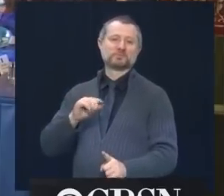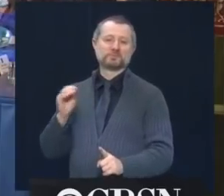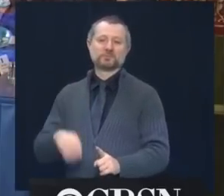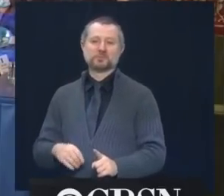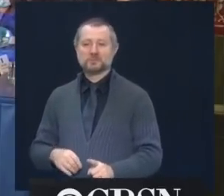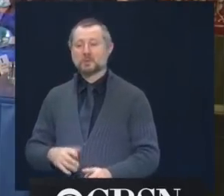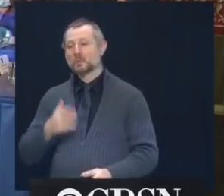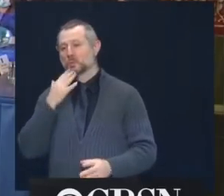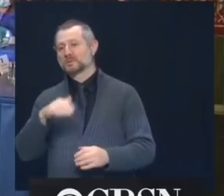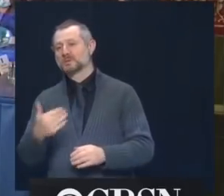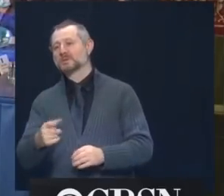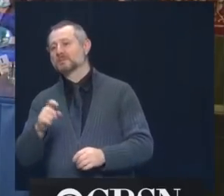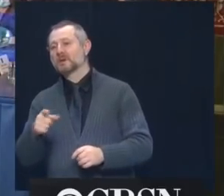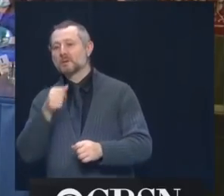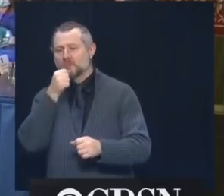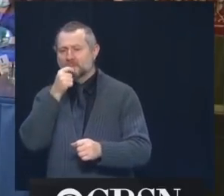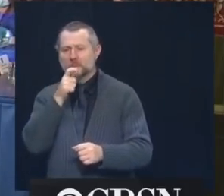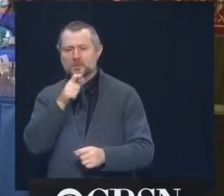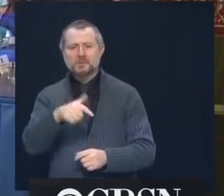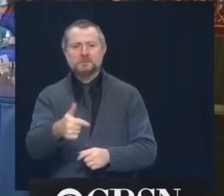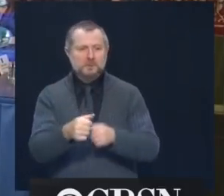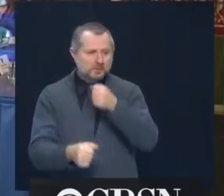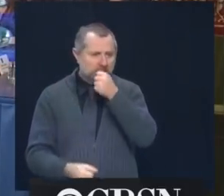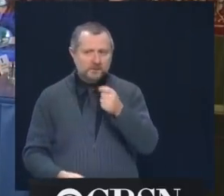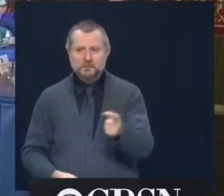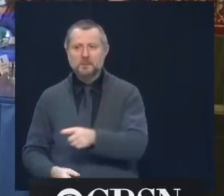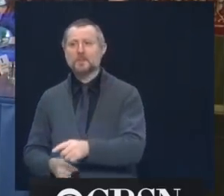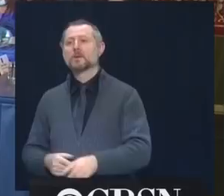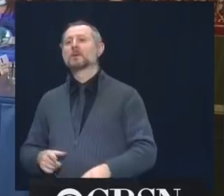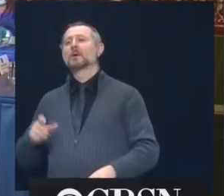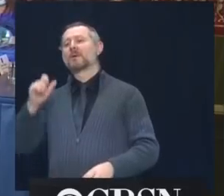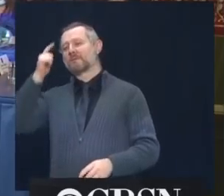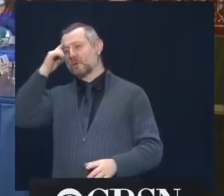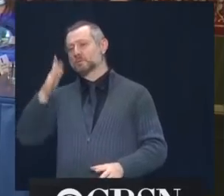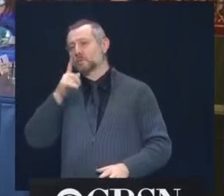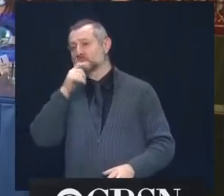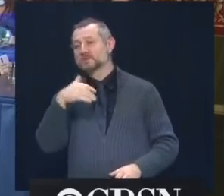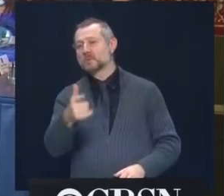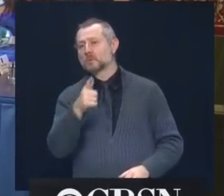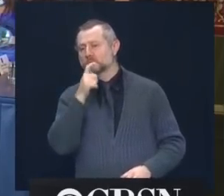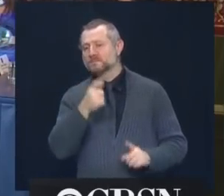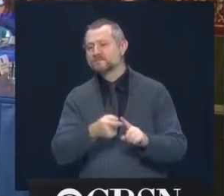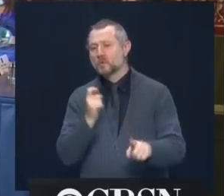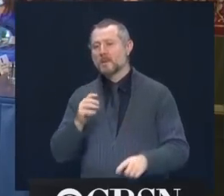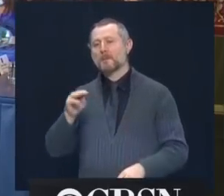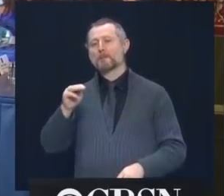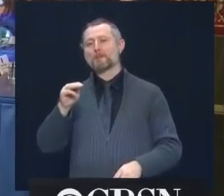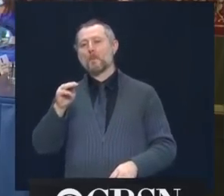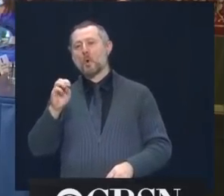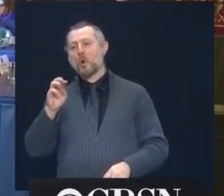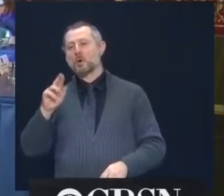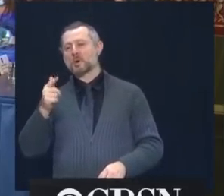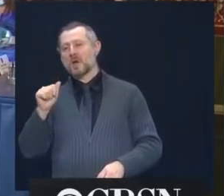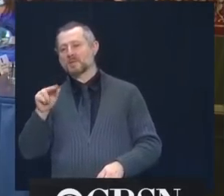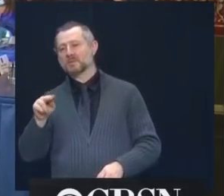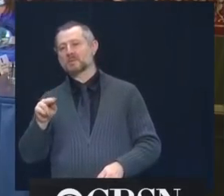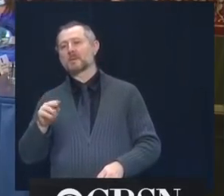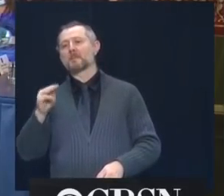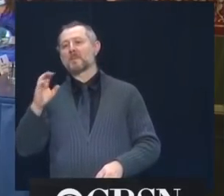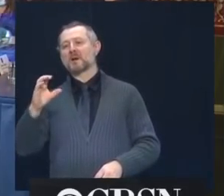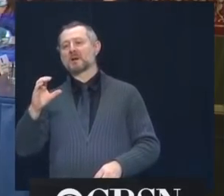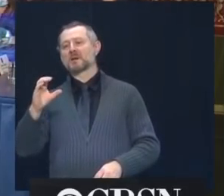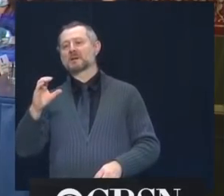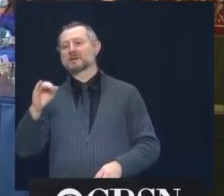please, operator. Governor, your next question comes from Morgan Mackay from Spectrum News. Morgan, your line is now